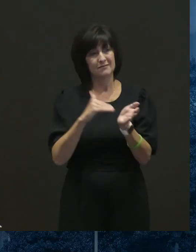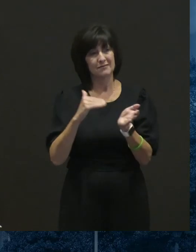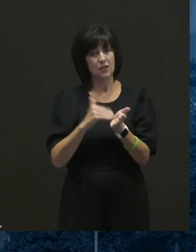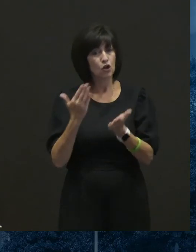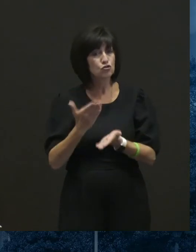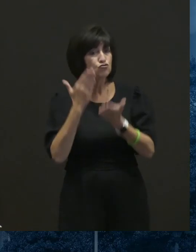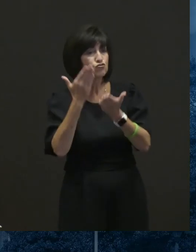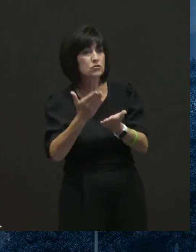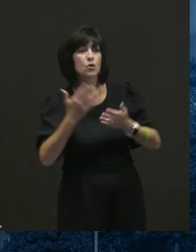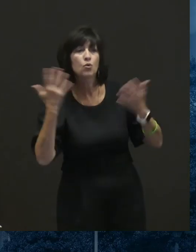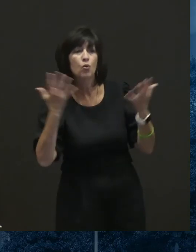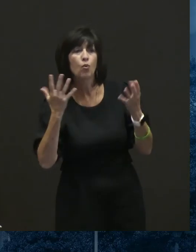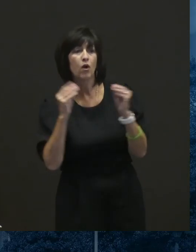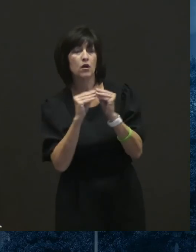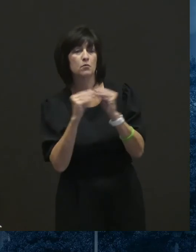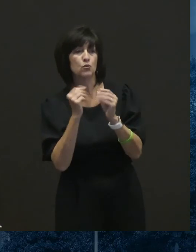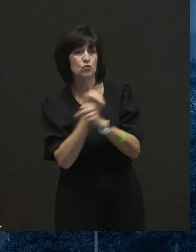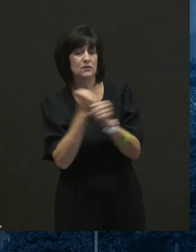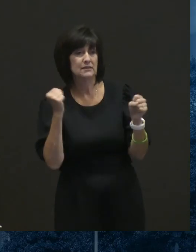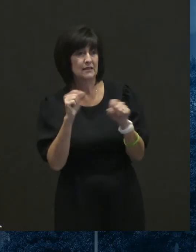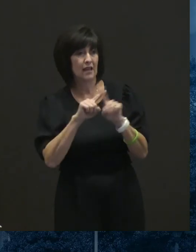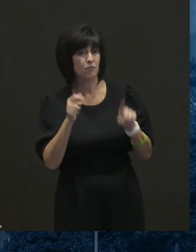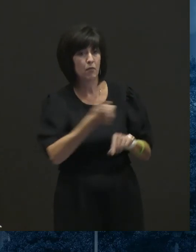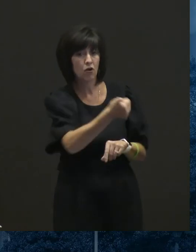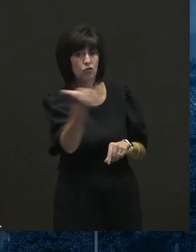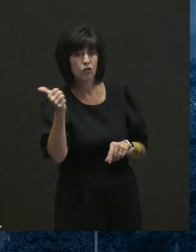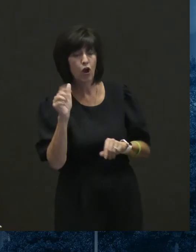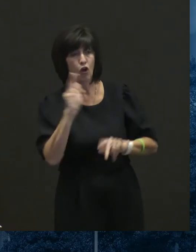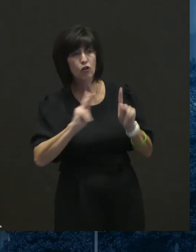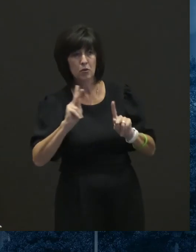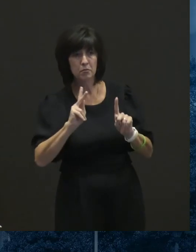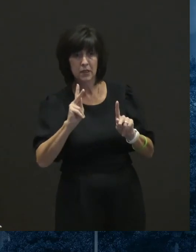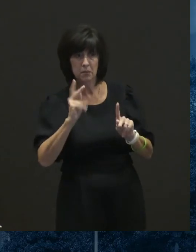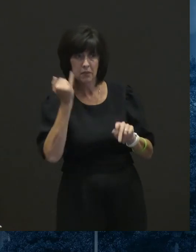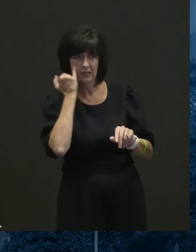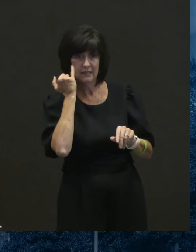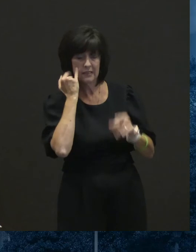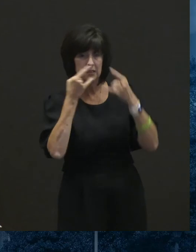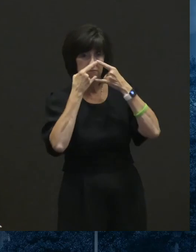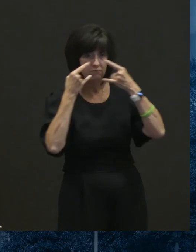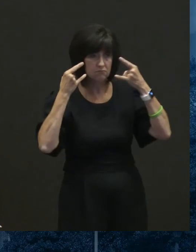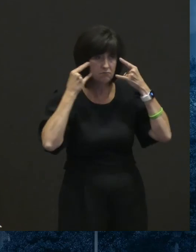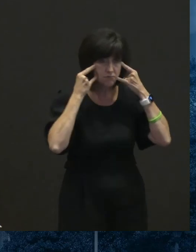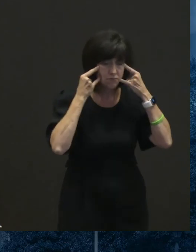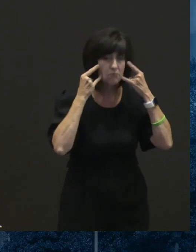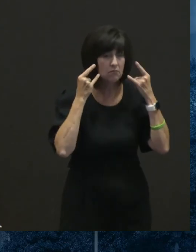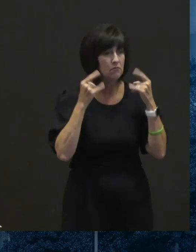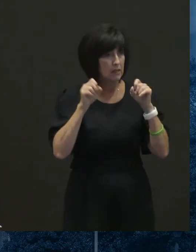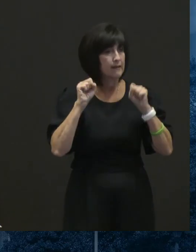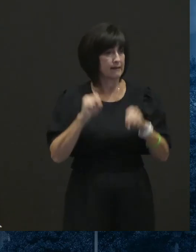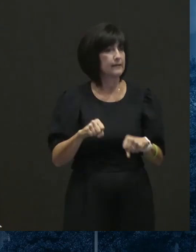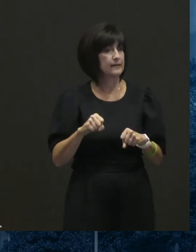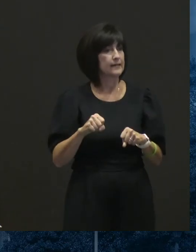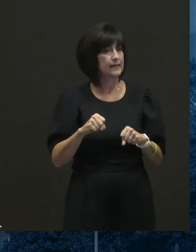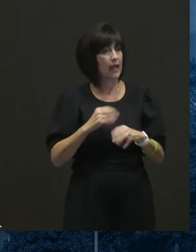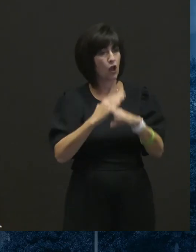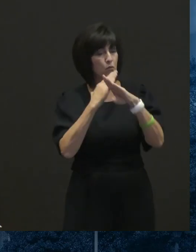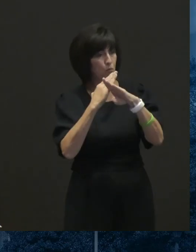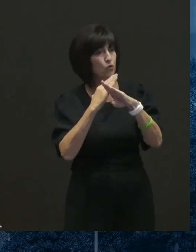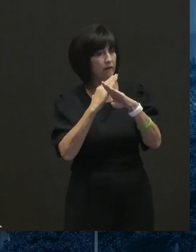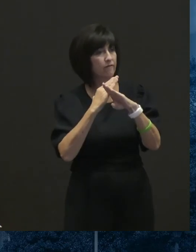if people are wearing the face coverings and social distancing, we know that can prevent most all